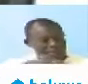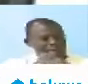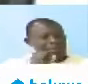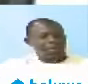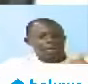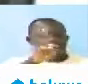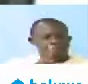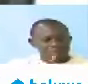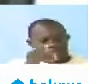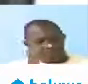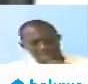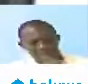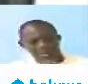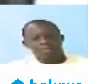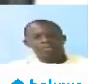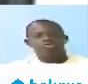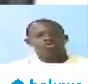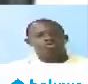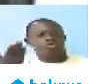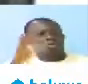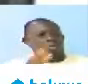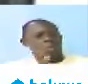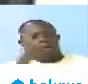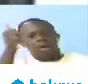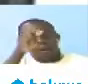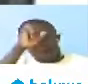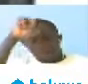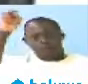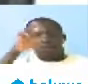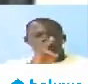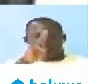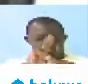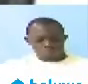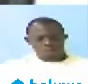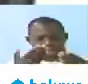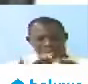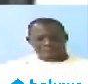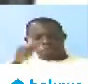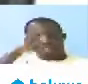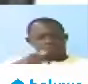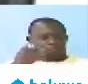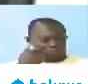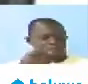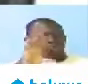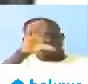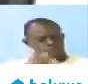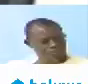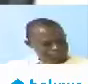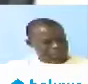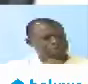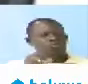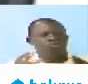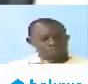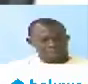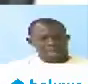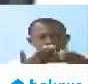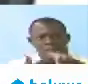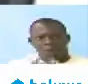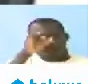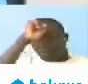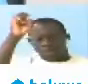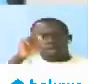the president would always hear him. Some presidents are sitting today. No only training can you. We did training with some of those people. Can you